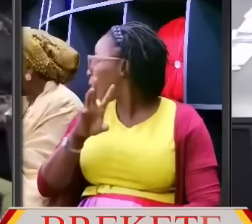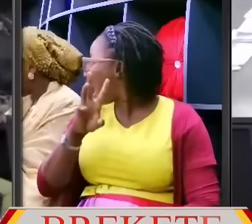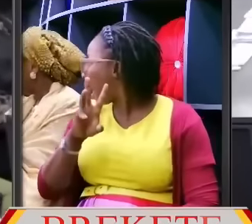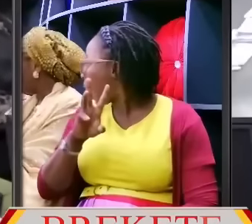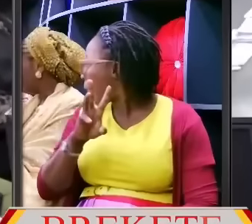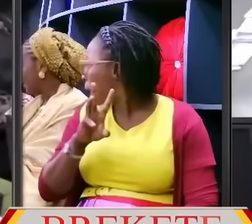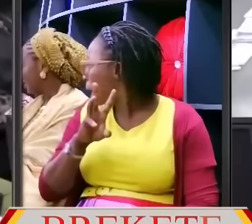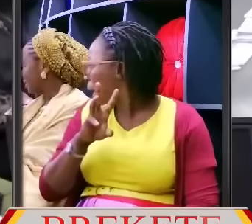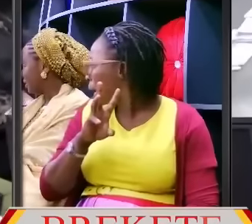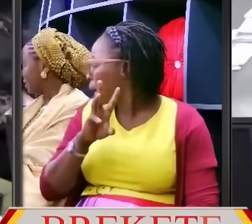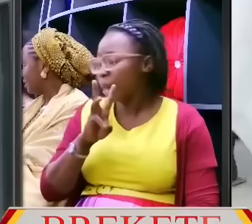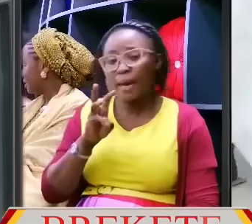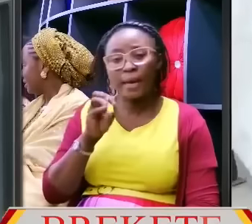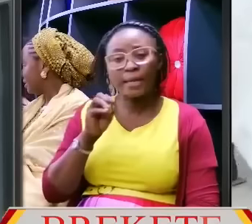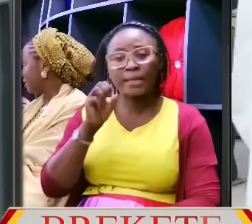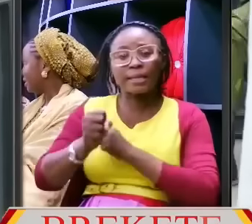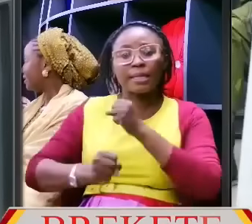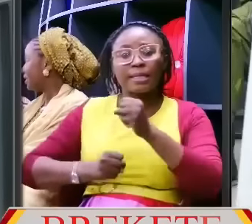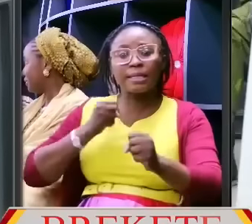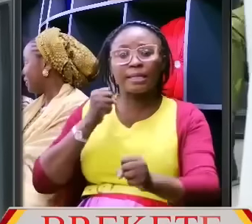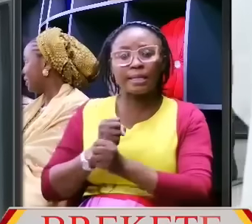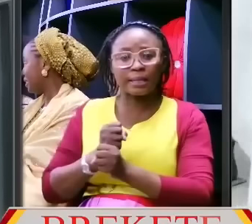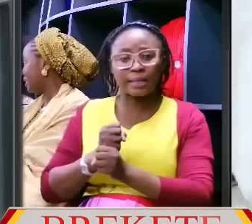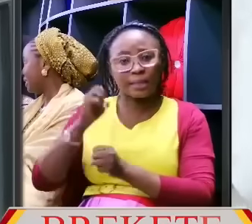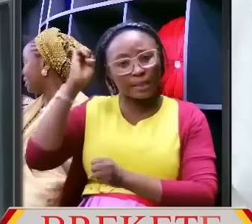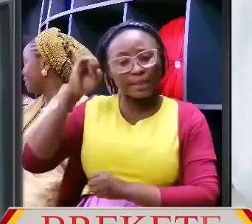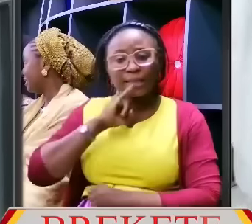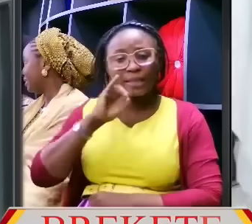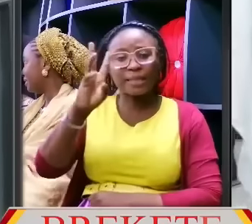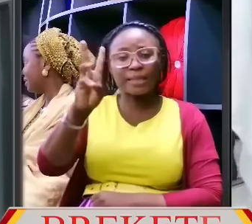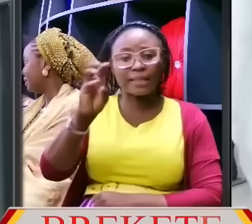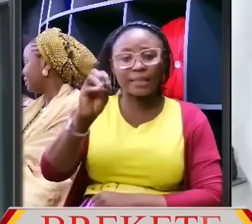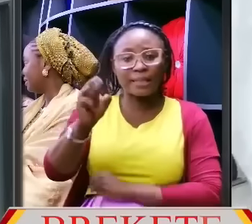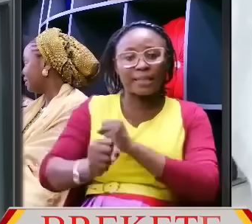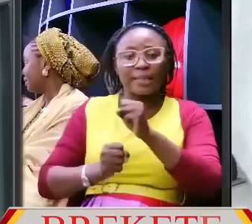years. 60. And he look 40 something. This man strong.